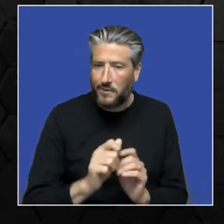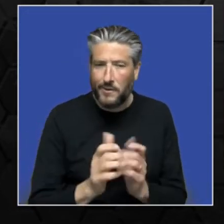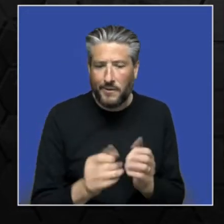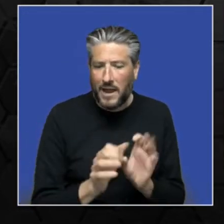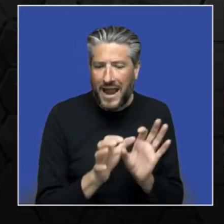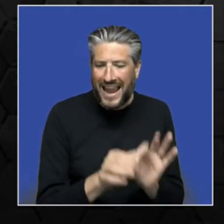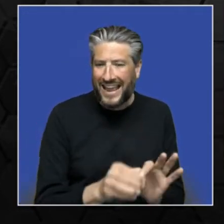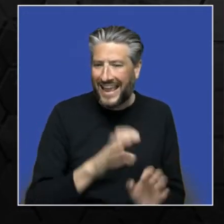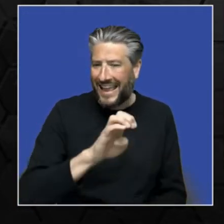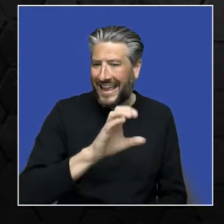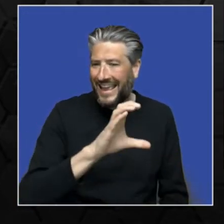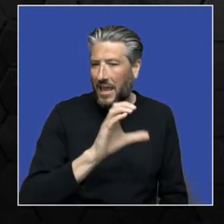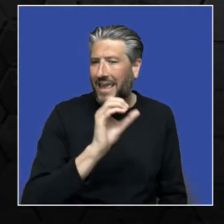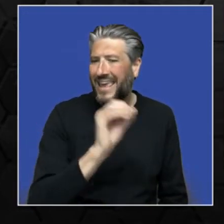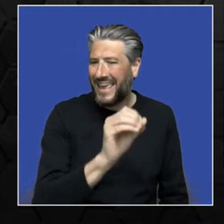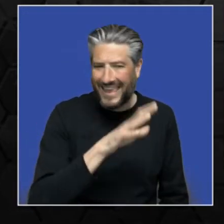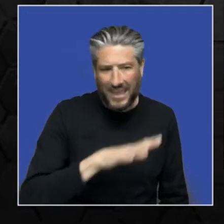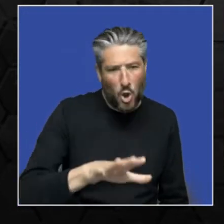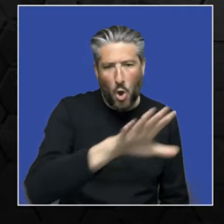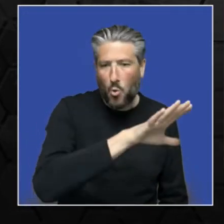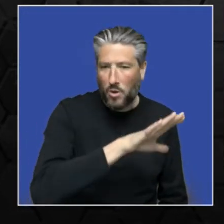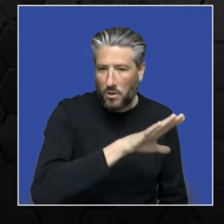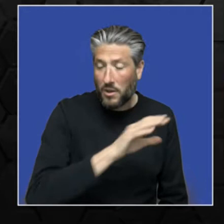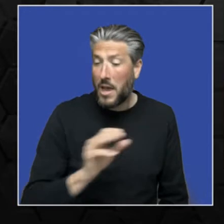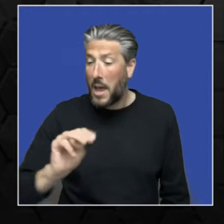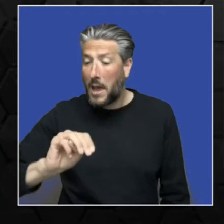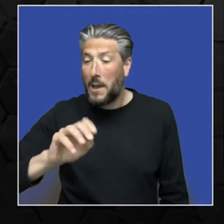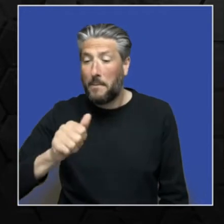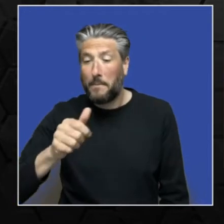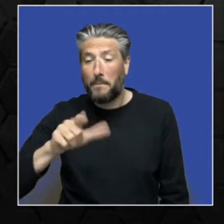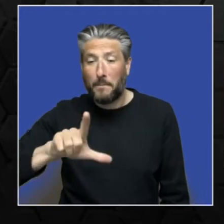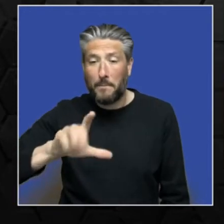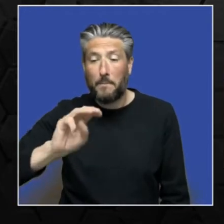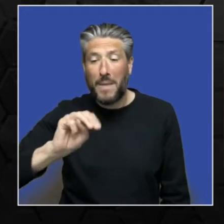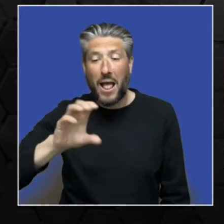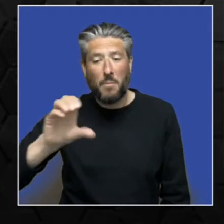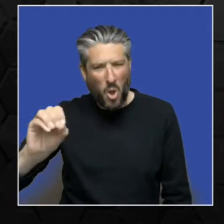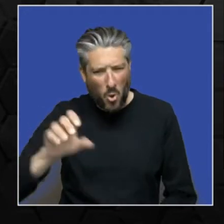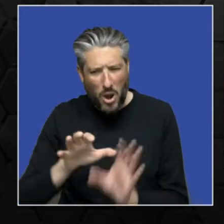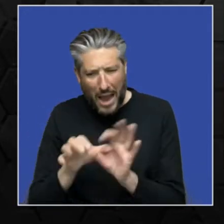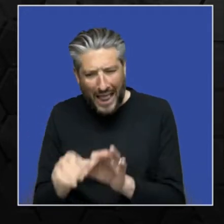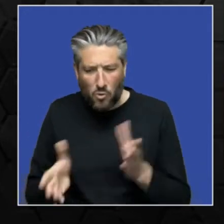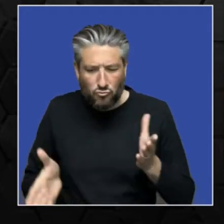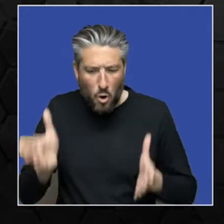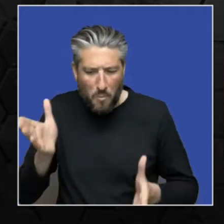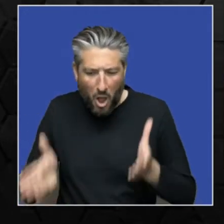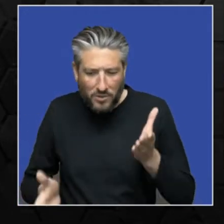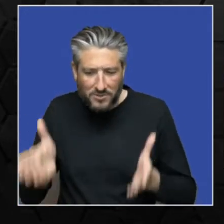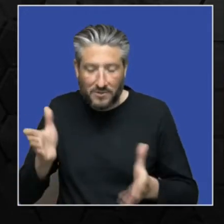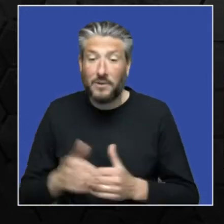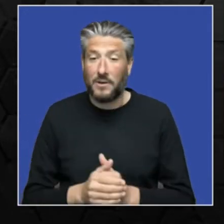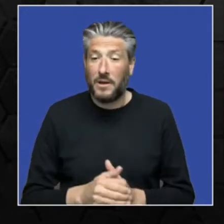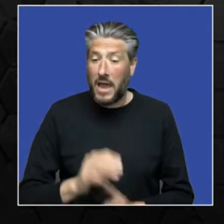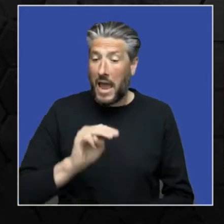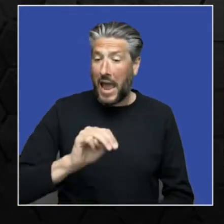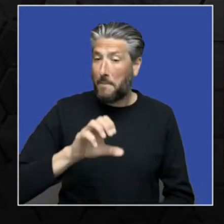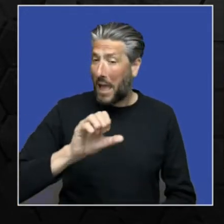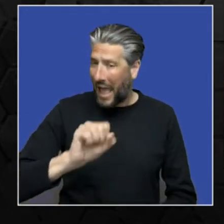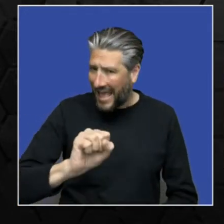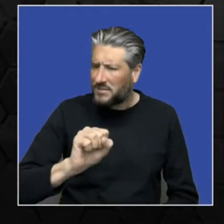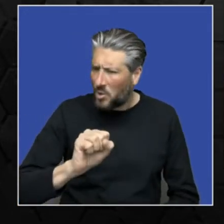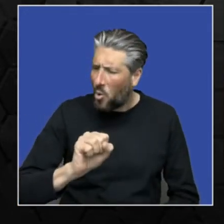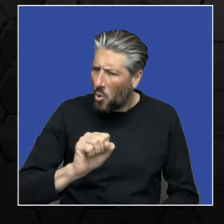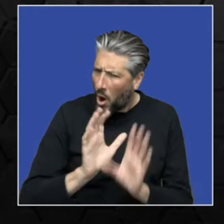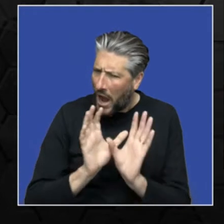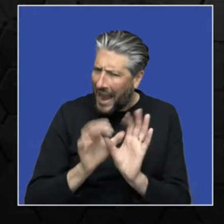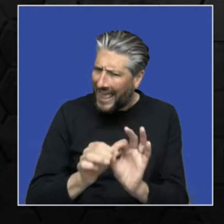example for reinforcement learning and robotics, which Eric spoke about. Then Microsoft also has tie-ups with great universities throughout the world. So it's a